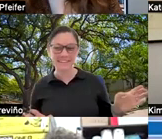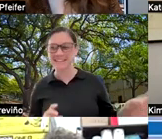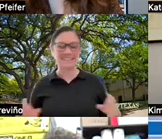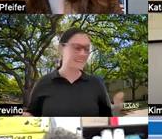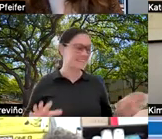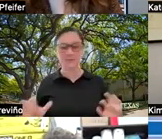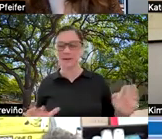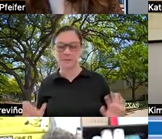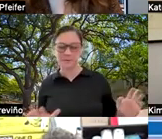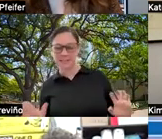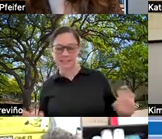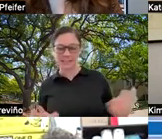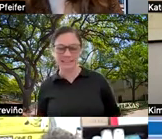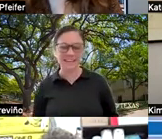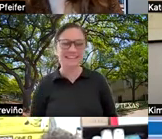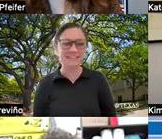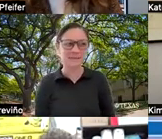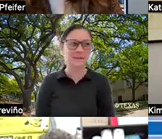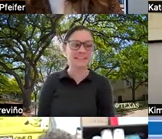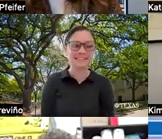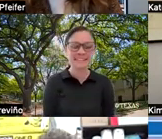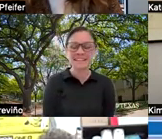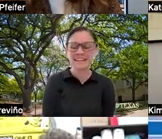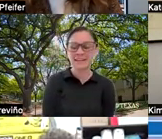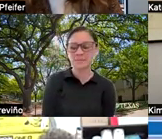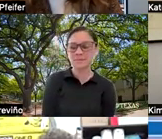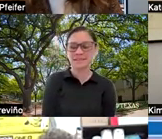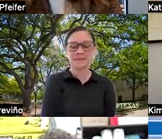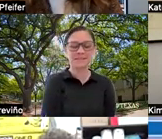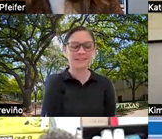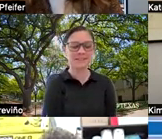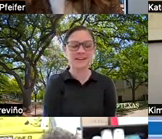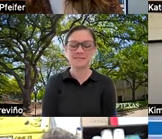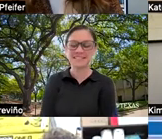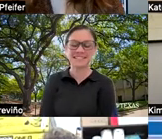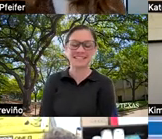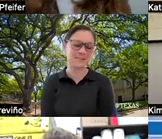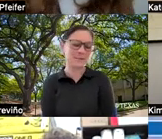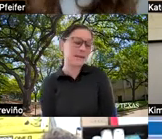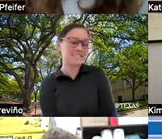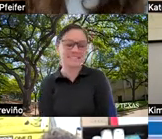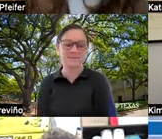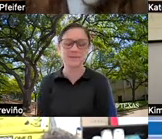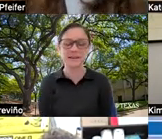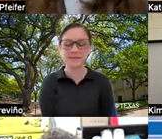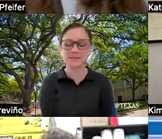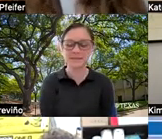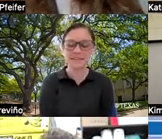one yet, scramble quickly and look for one. Maybe something around your office reminds